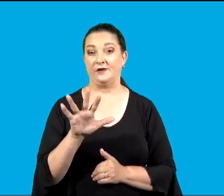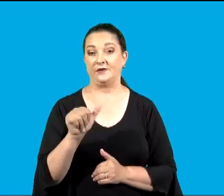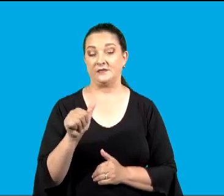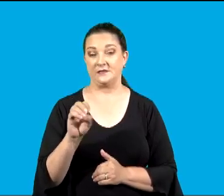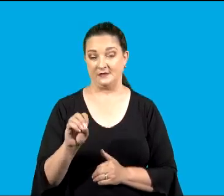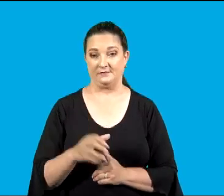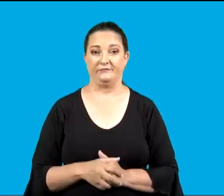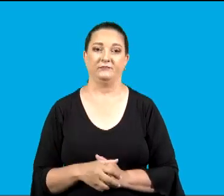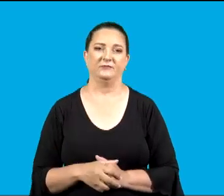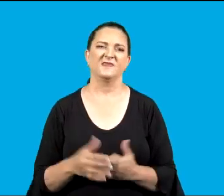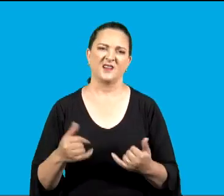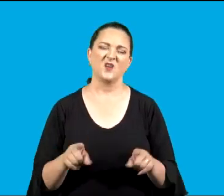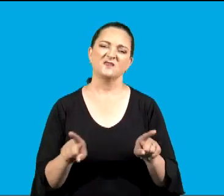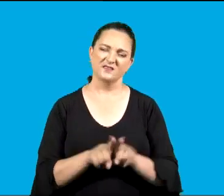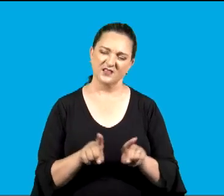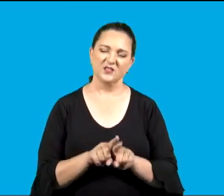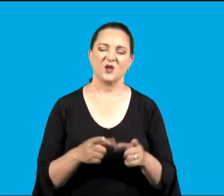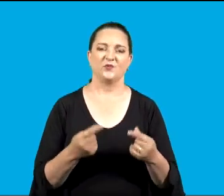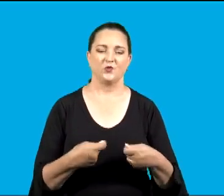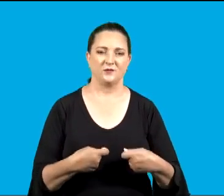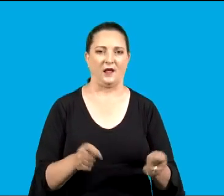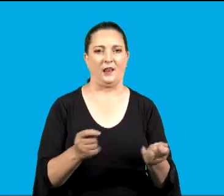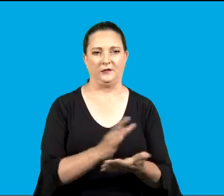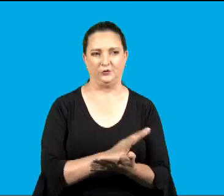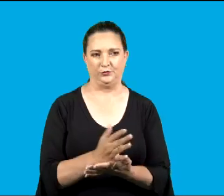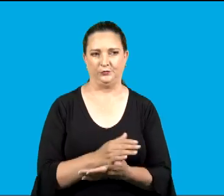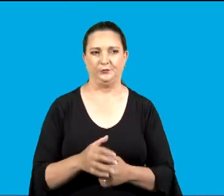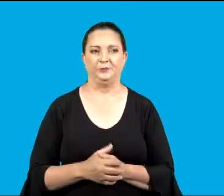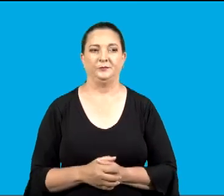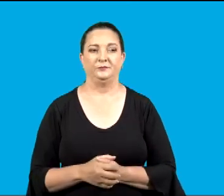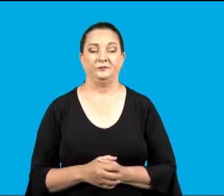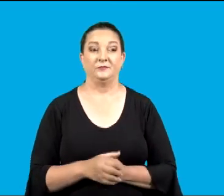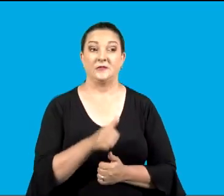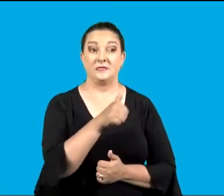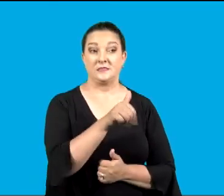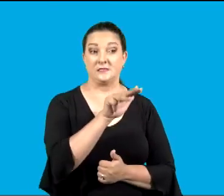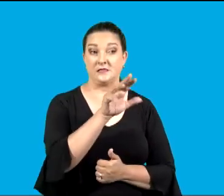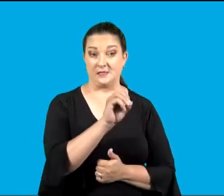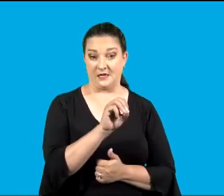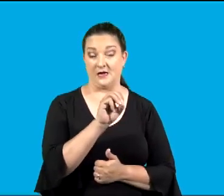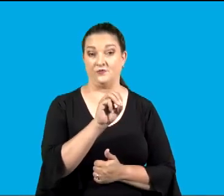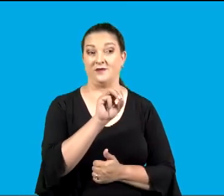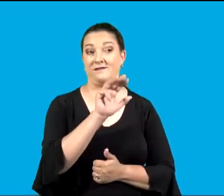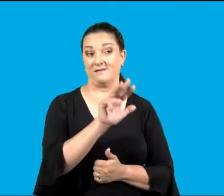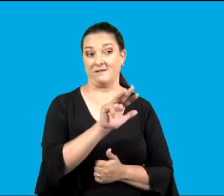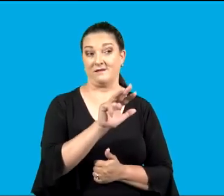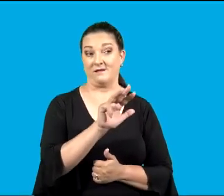437,560. Then I do the same for my selling and distribution, where I'll take my